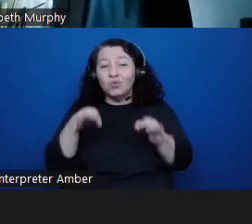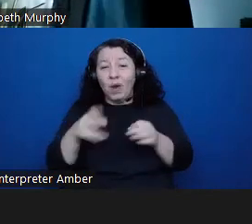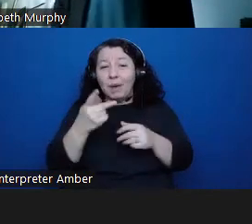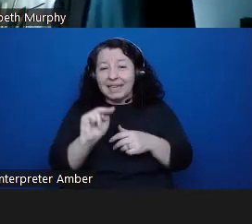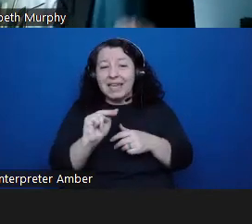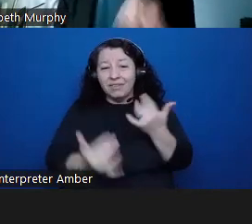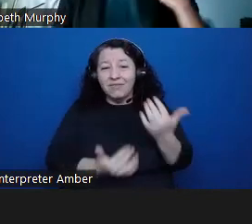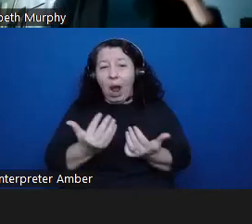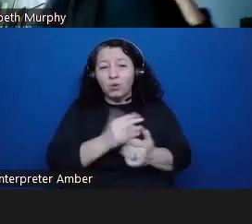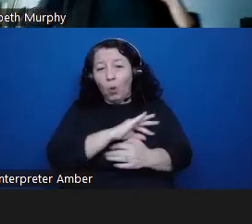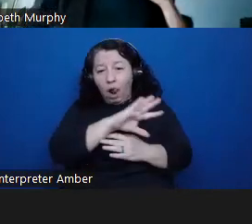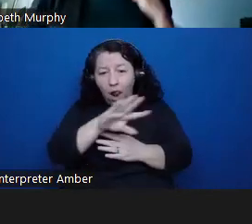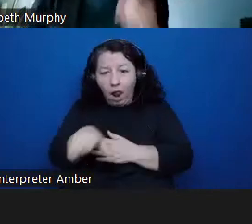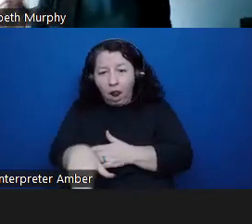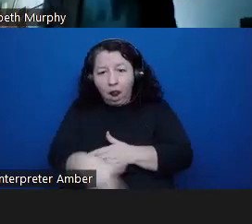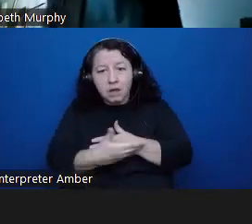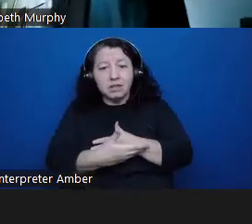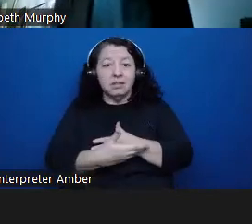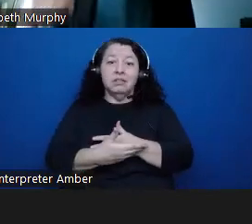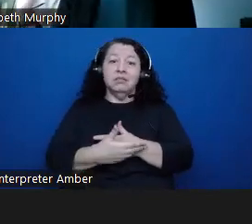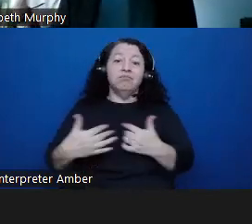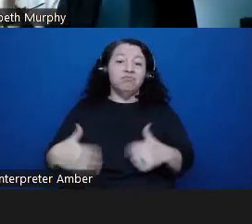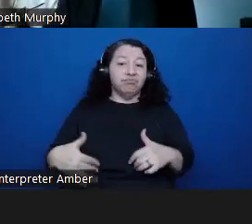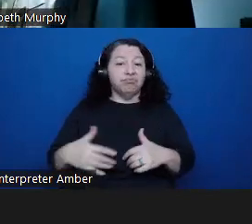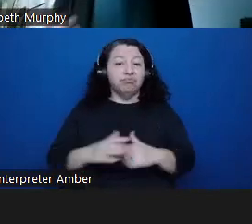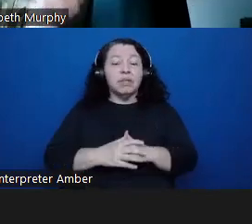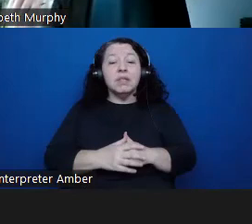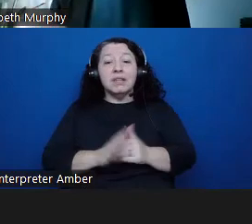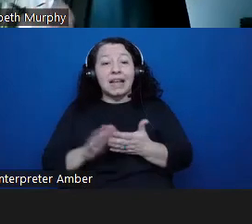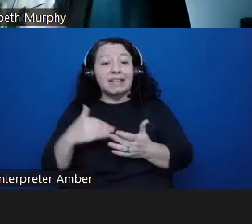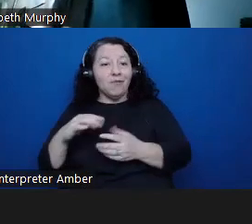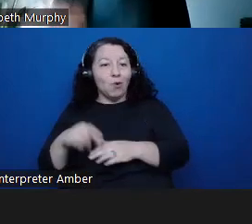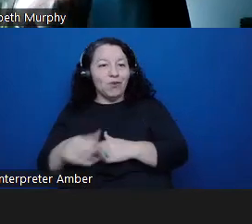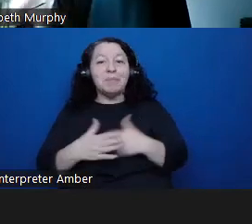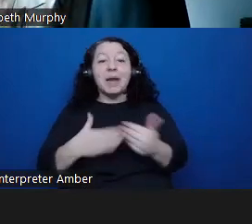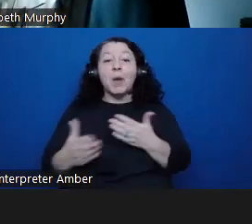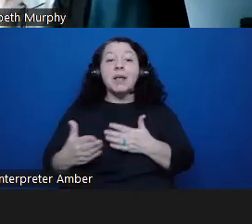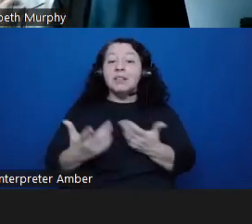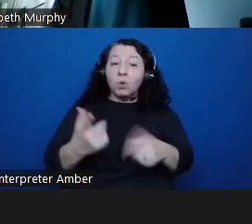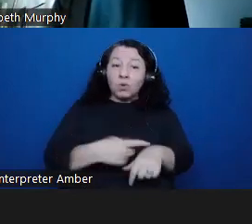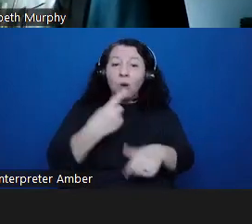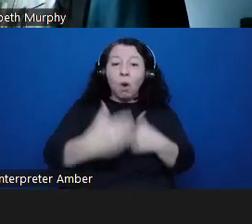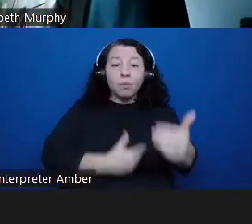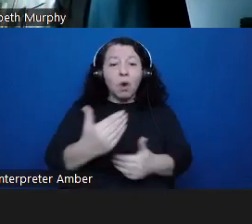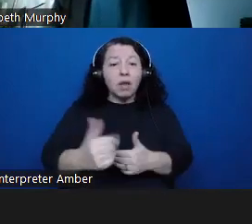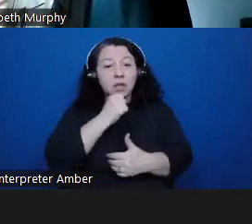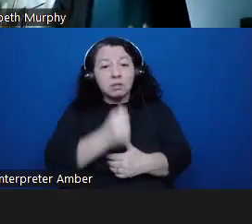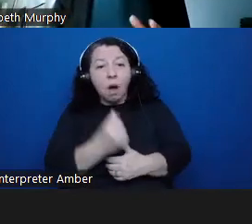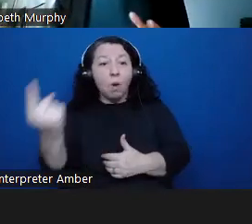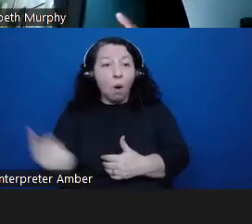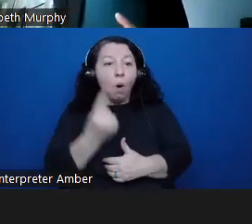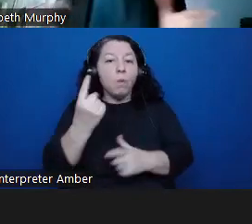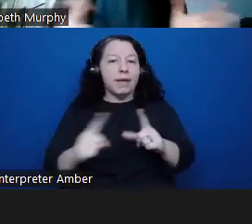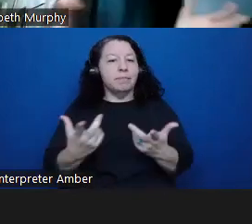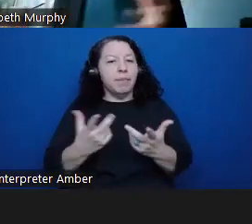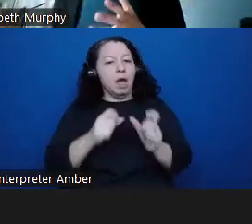nice. And it was not just a long process. Kiln firing also requires a certain degree of continual attention. If a